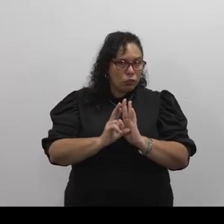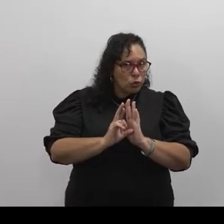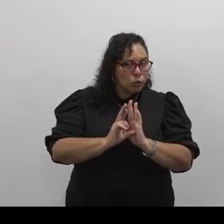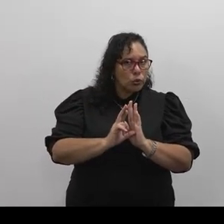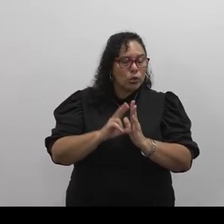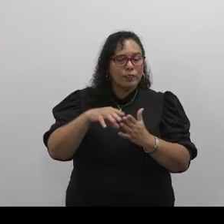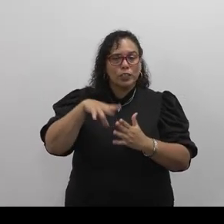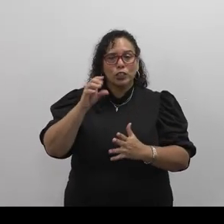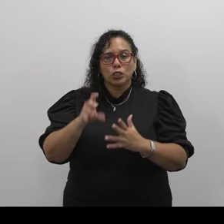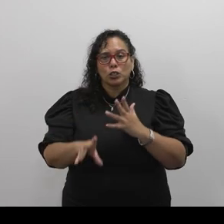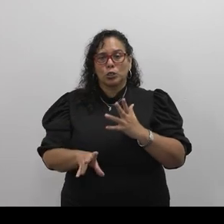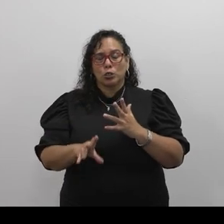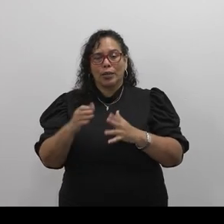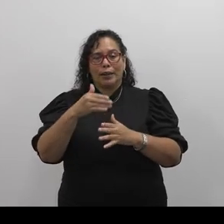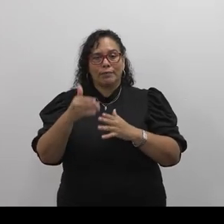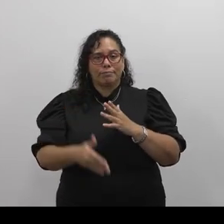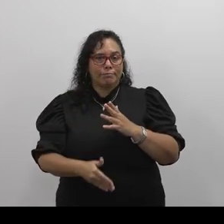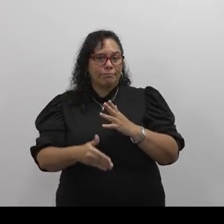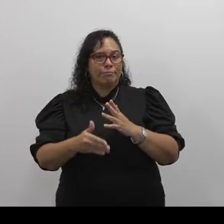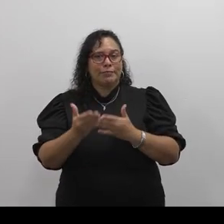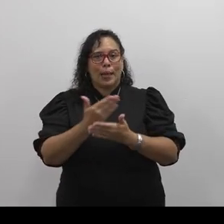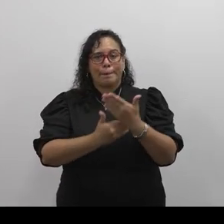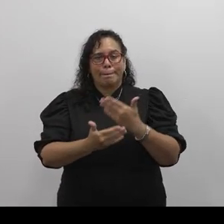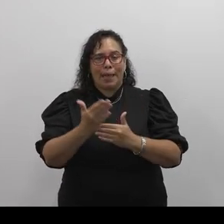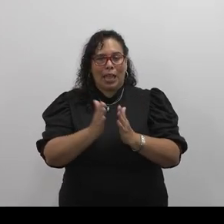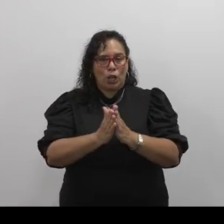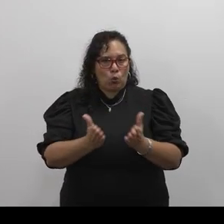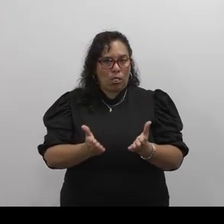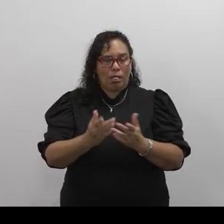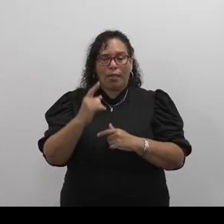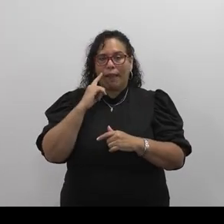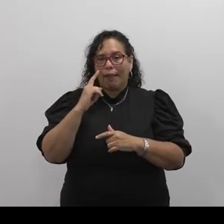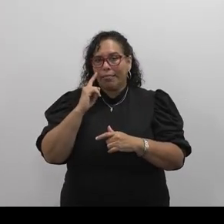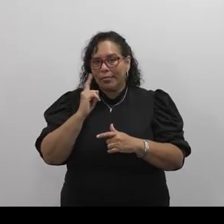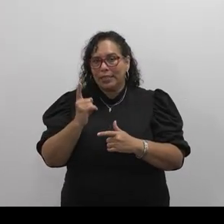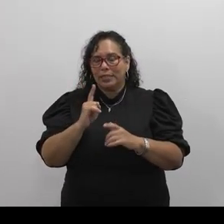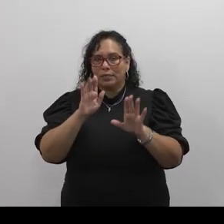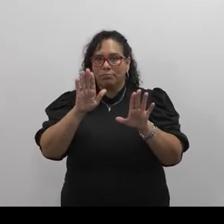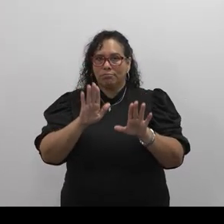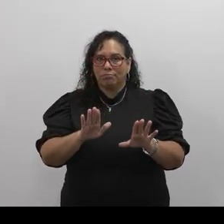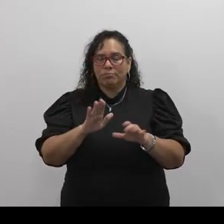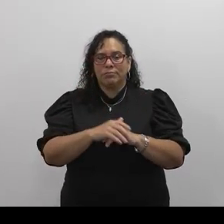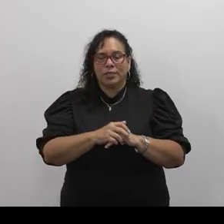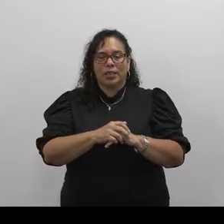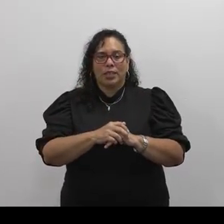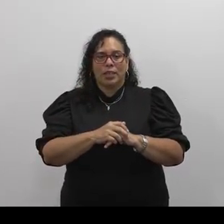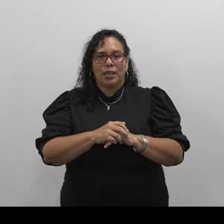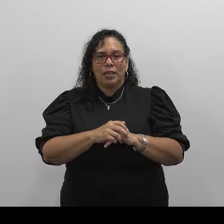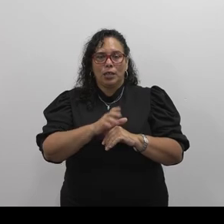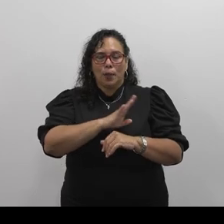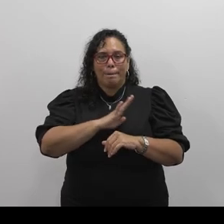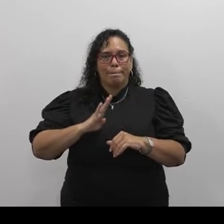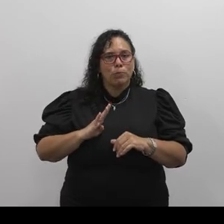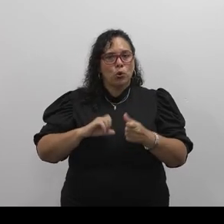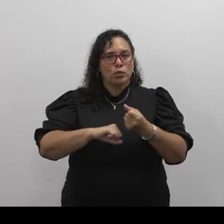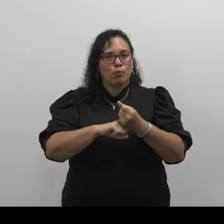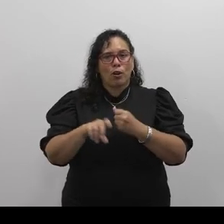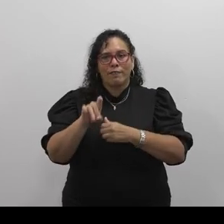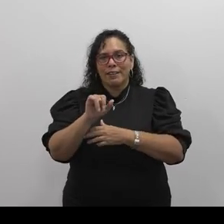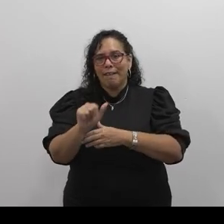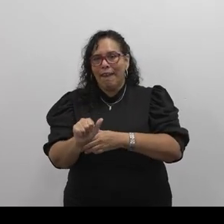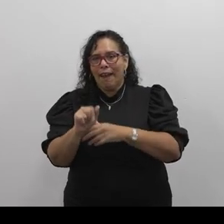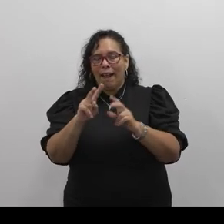the Student Outcomes Focused Governance Manual. I think it's super wise. Requests around board support for data analysis